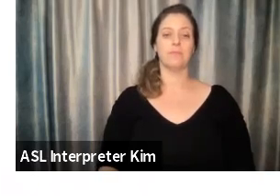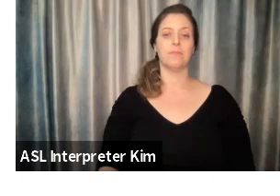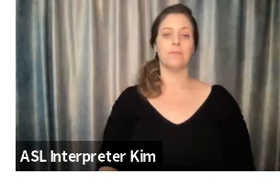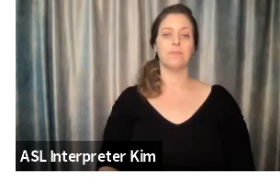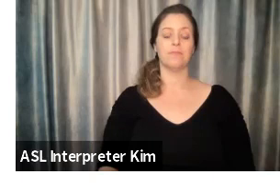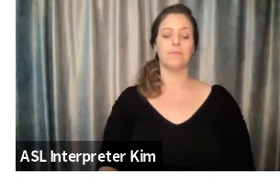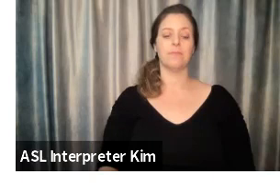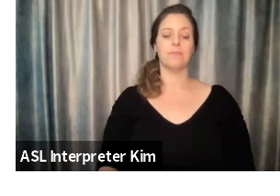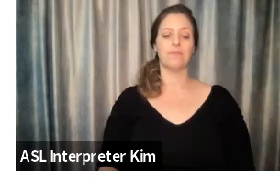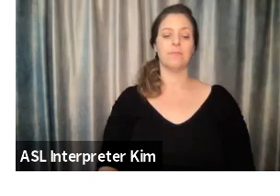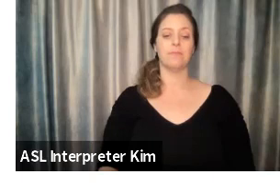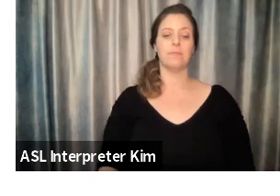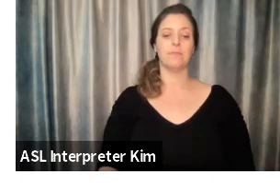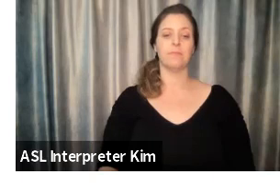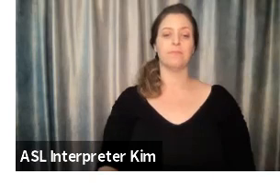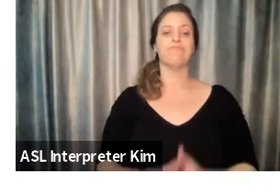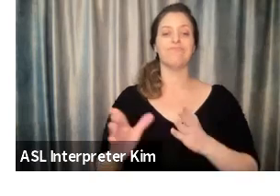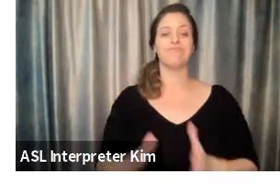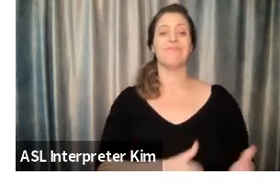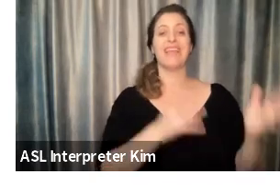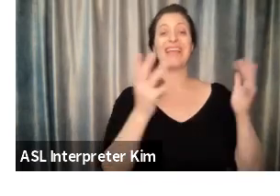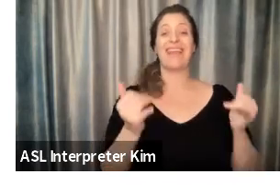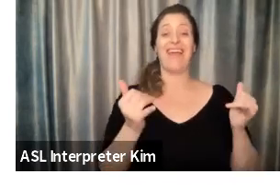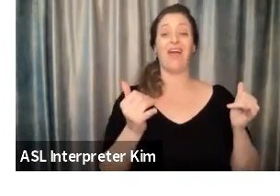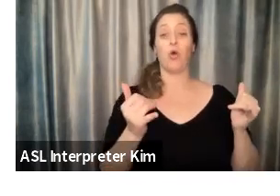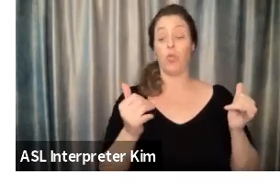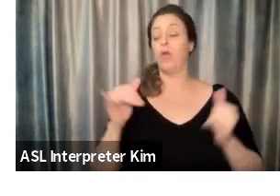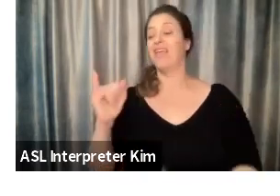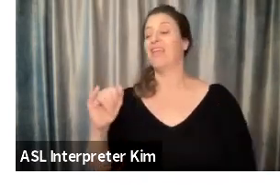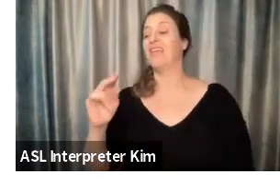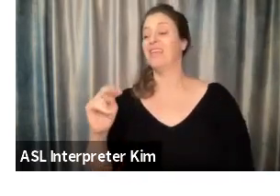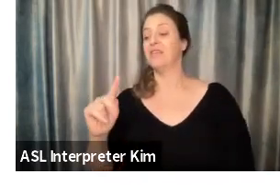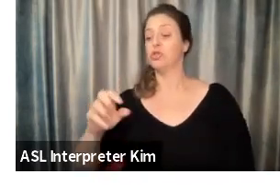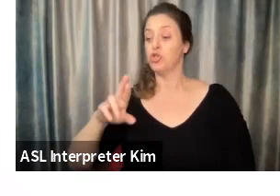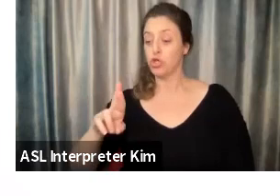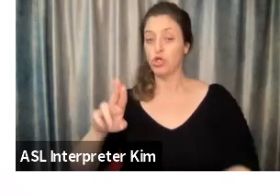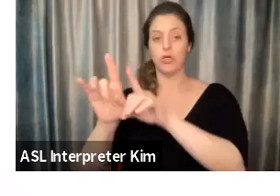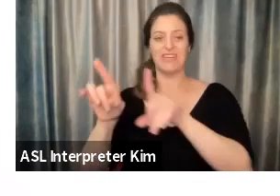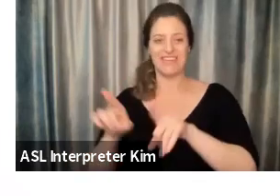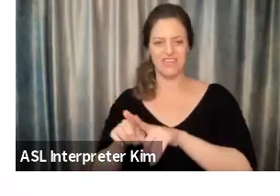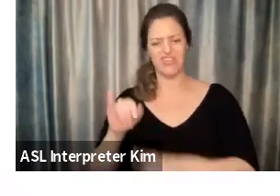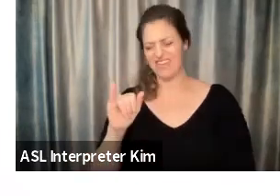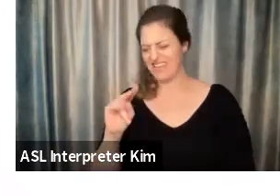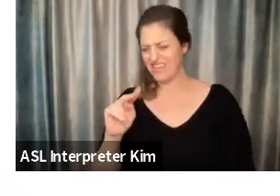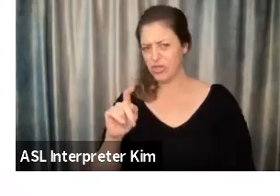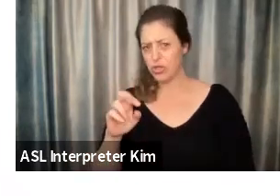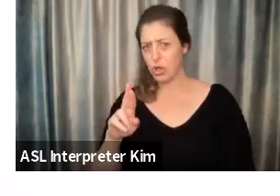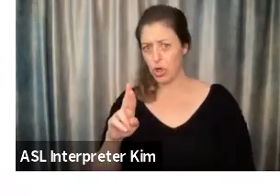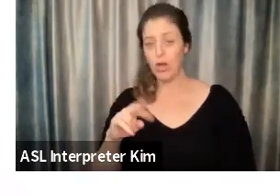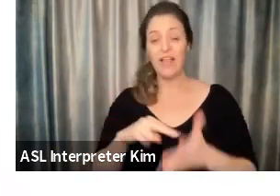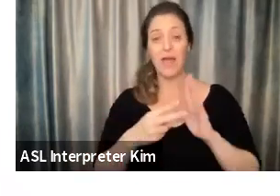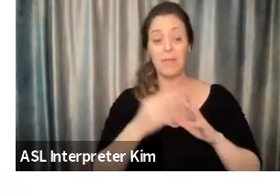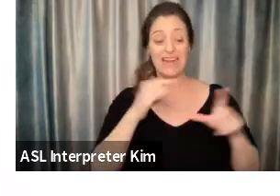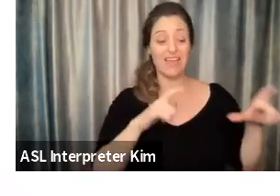Again, now we're gonna touch bases on the inter-district transfer. An inter is if you're leaving or